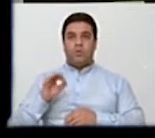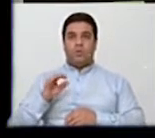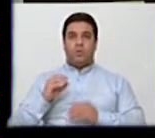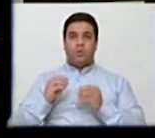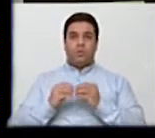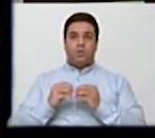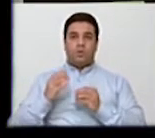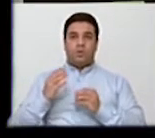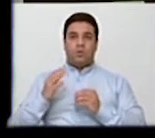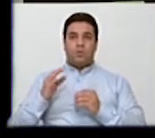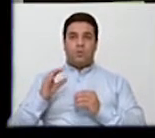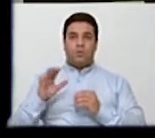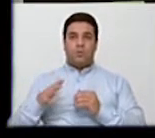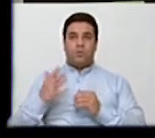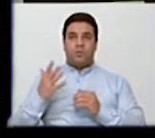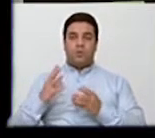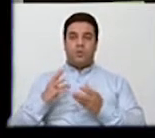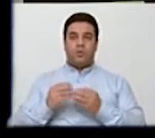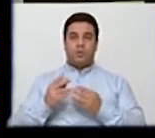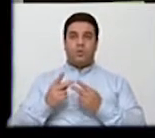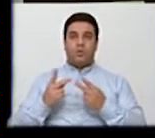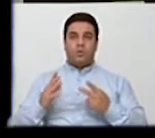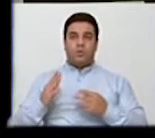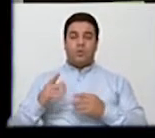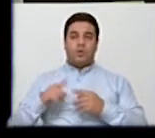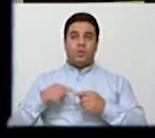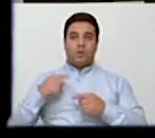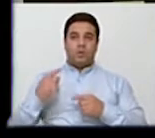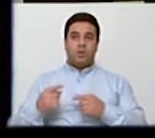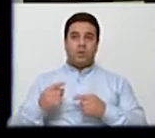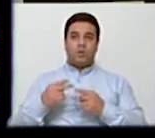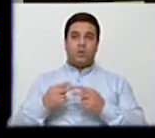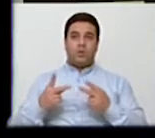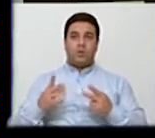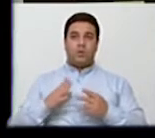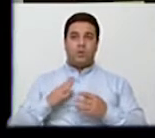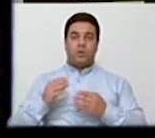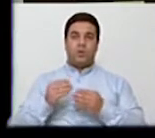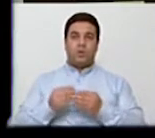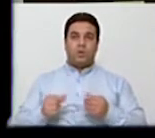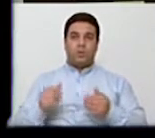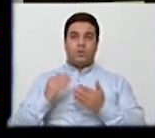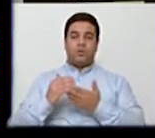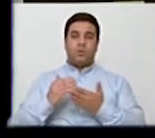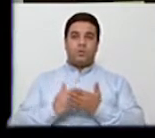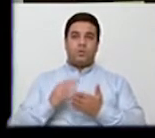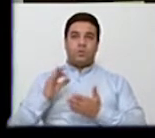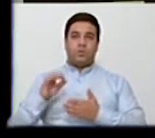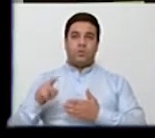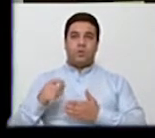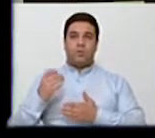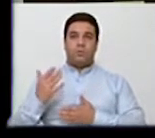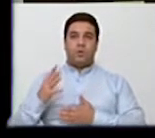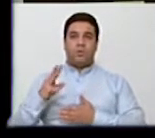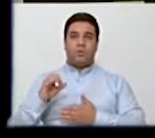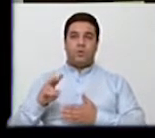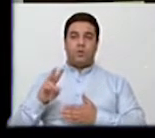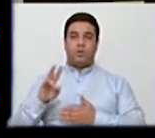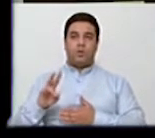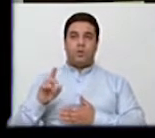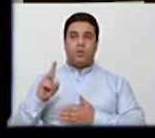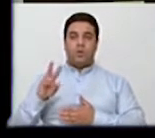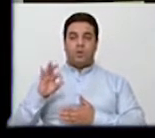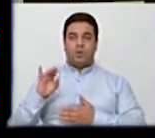0.15 mol natriy xlorid hosil bo'ladi. Keyingi hosil bo'lgan eritmani tarkibida 0.15 mol natriy